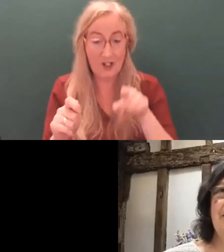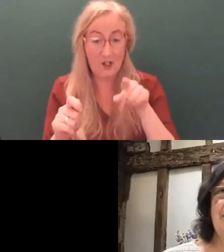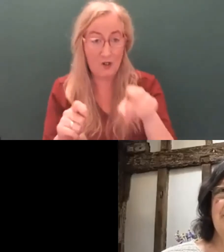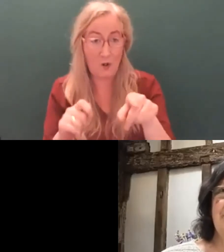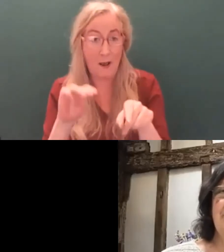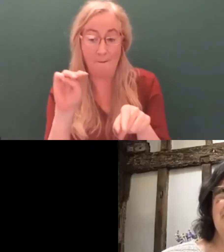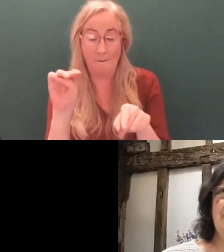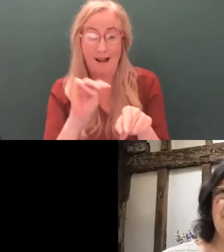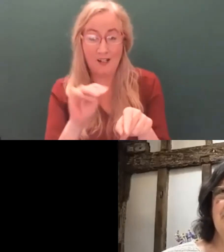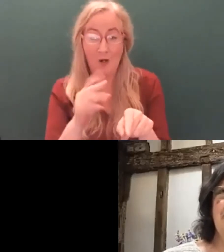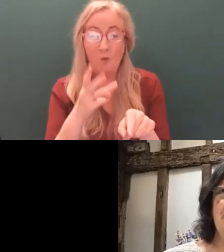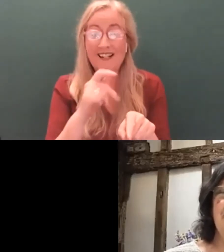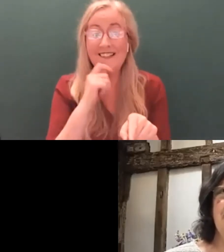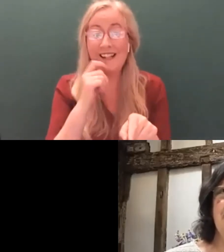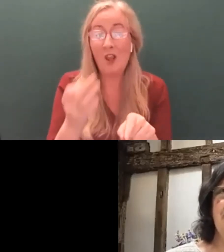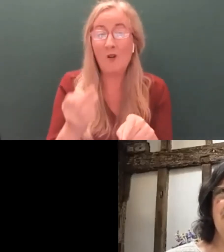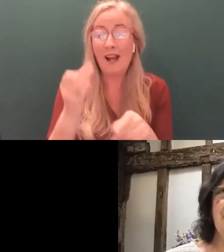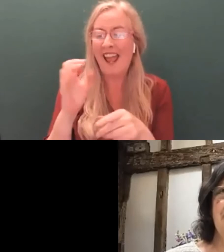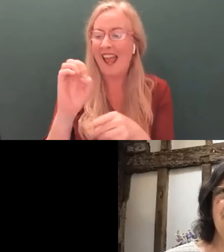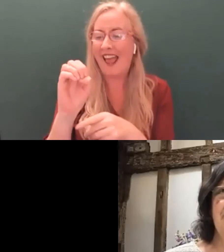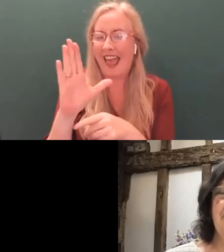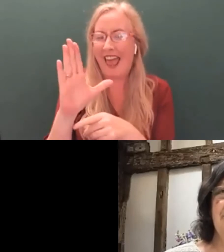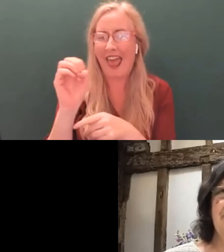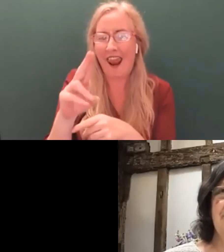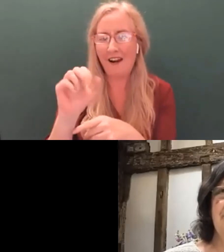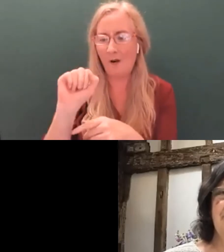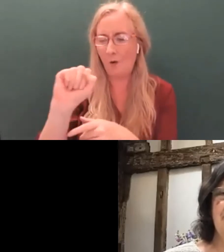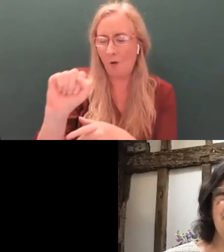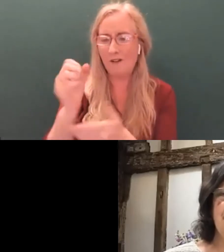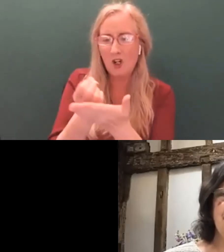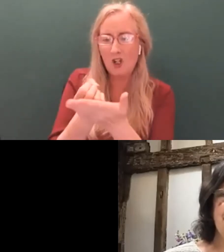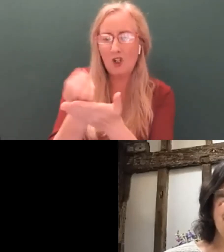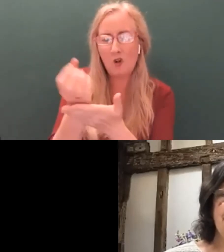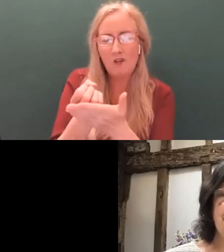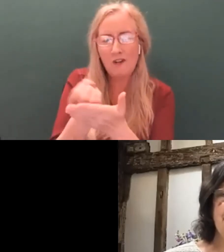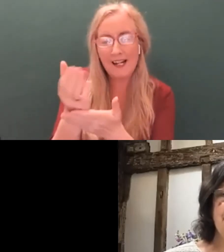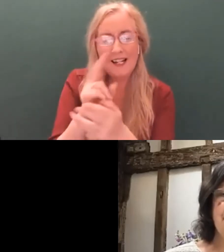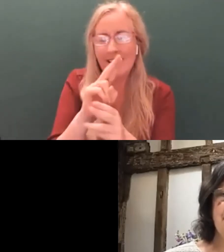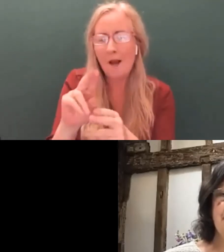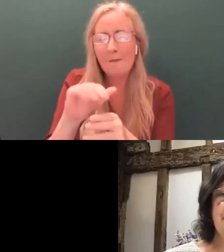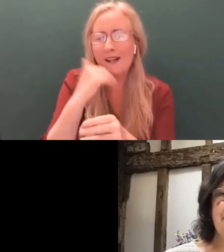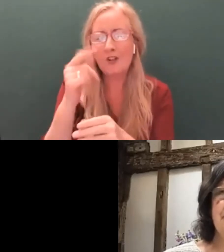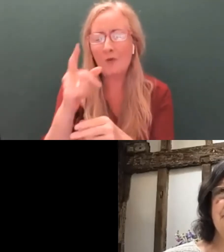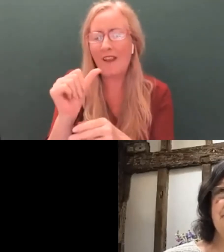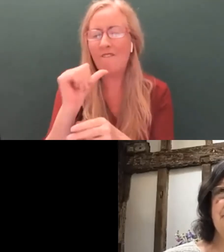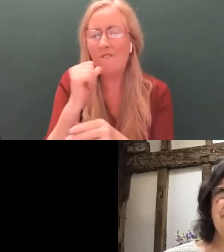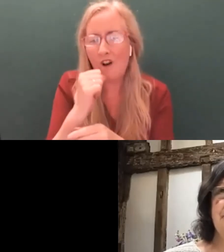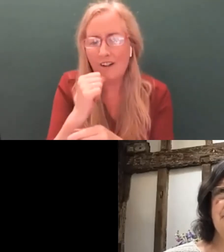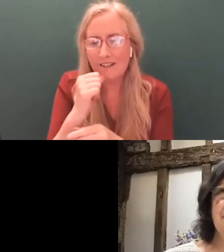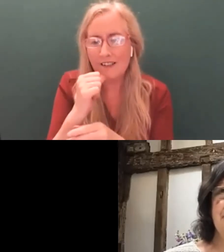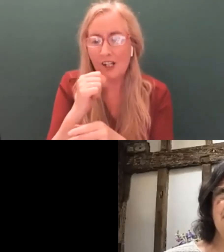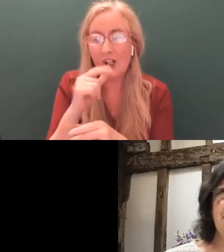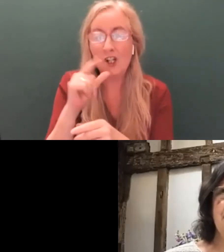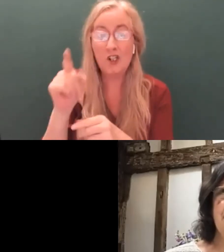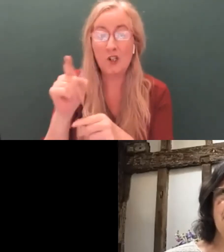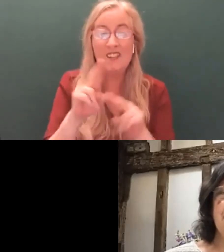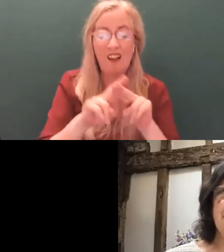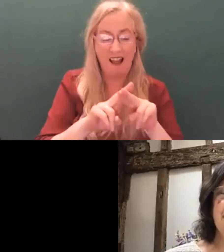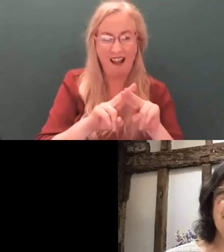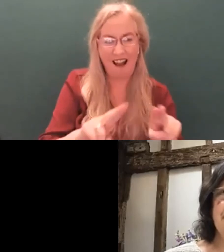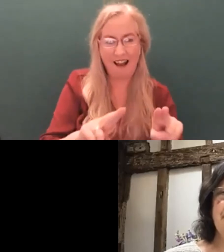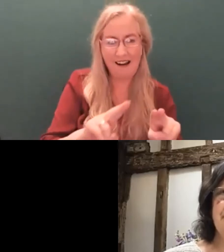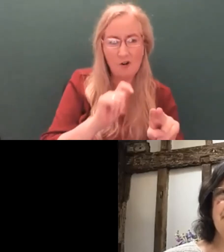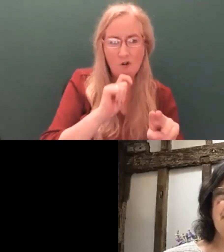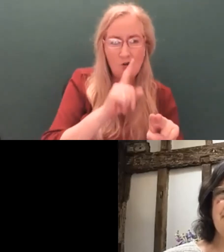you, the great part about Ellen's story is not simply that she was the first botanist, but that she was an untold story. She